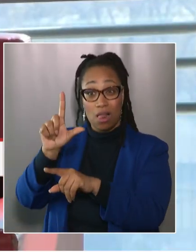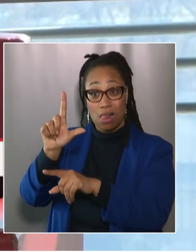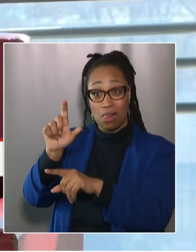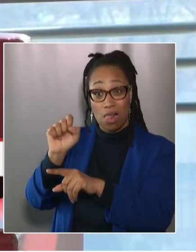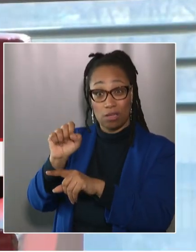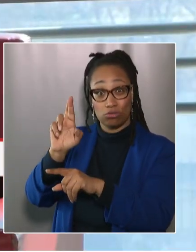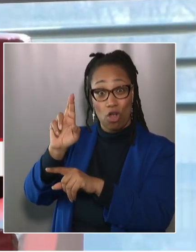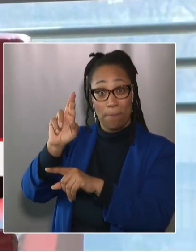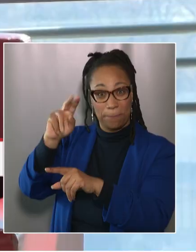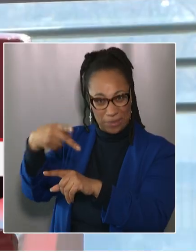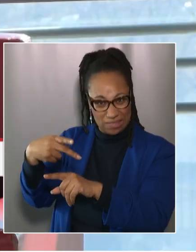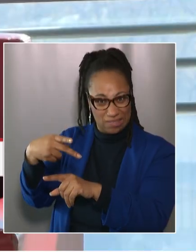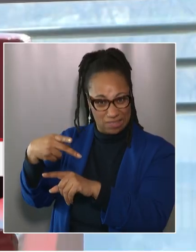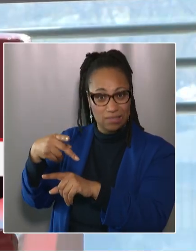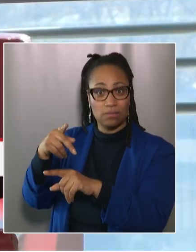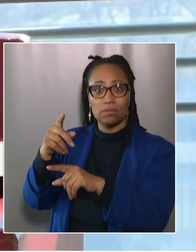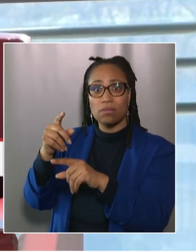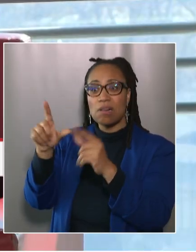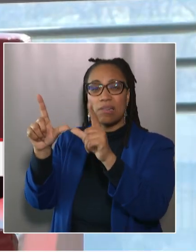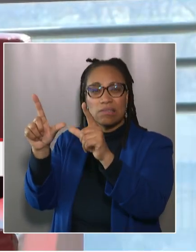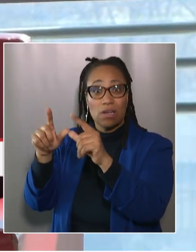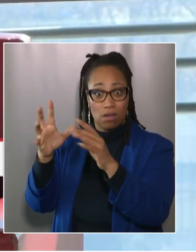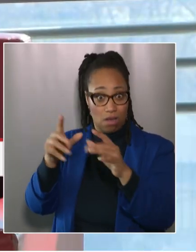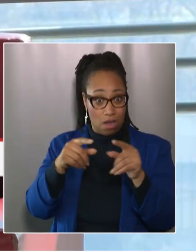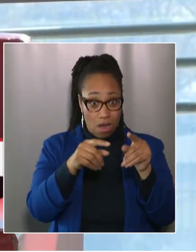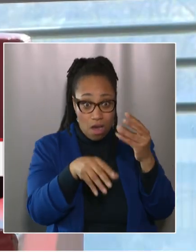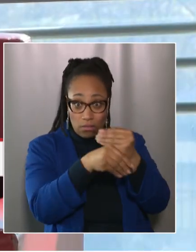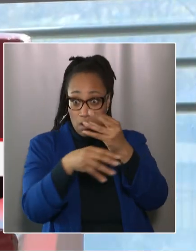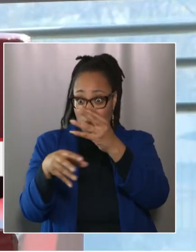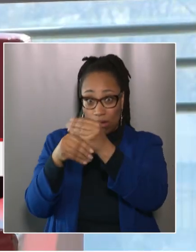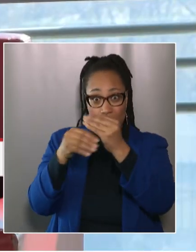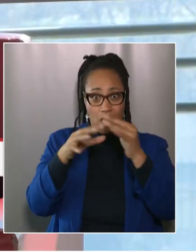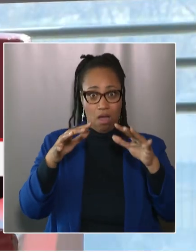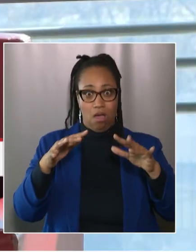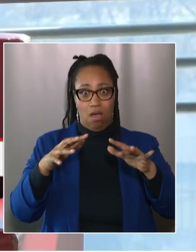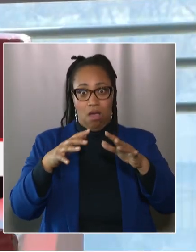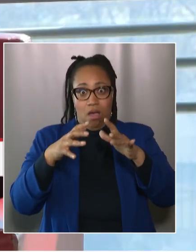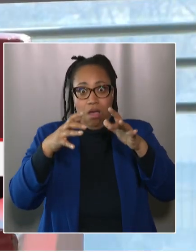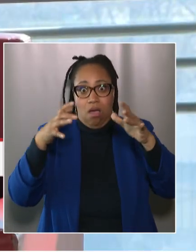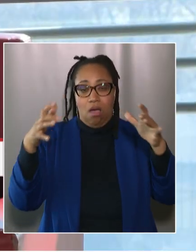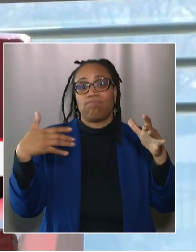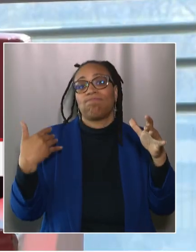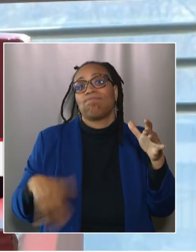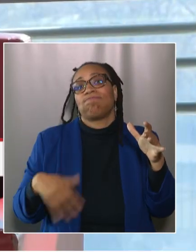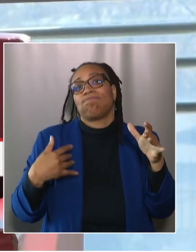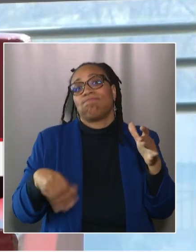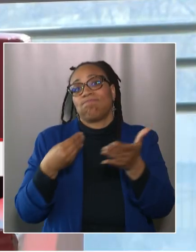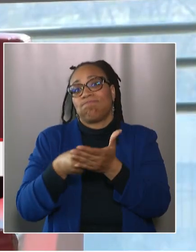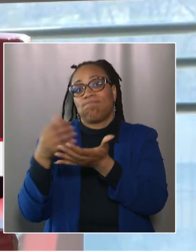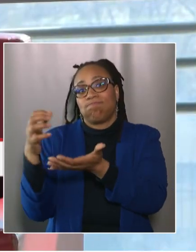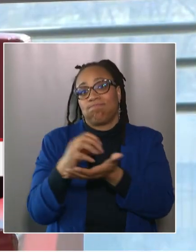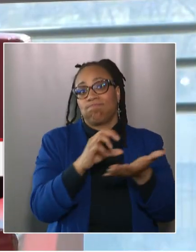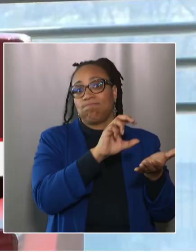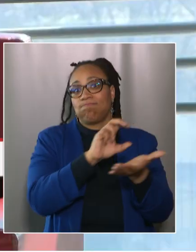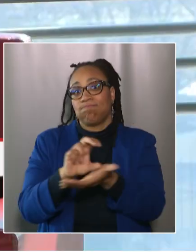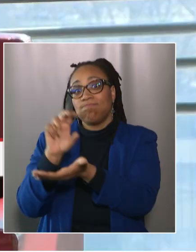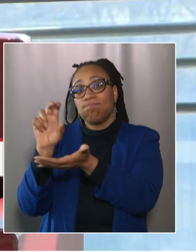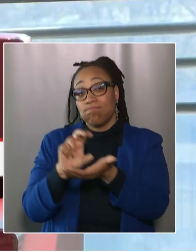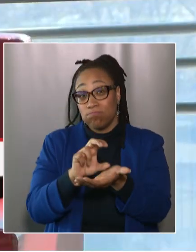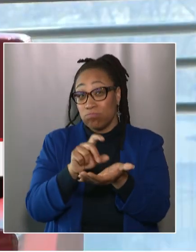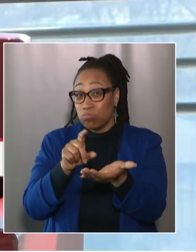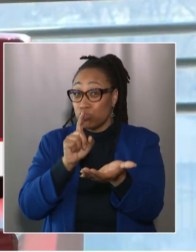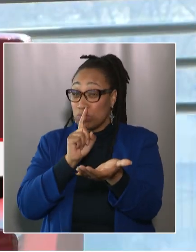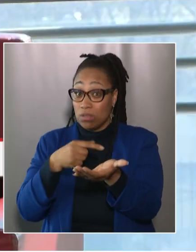the whole affordable housing number, but that's the big one. So what I would tell other mayors, first of all,